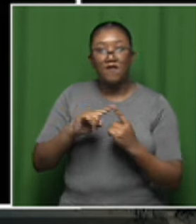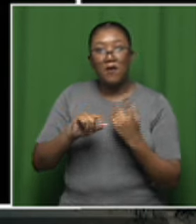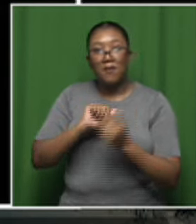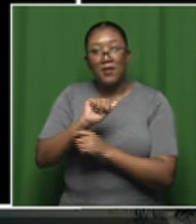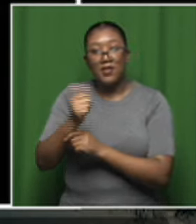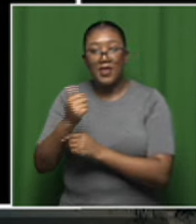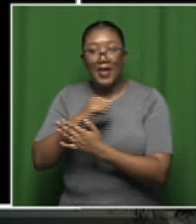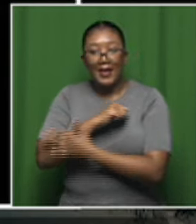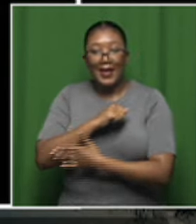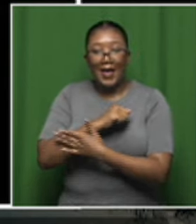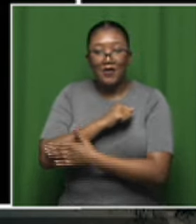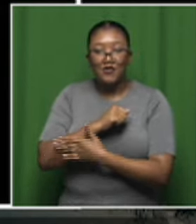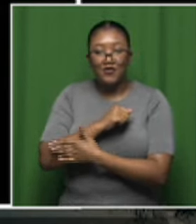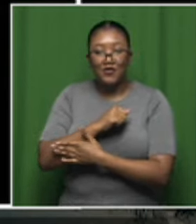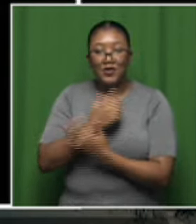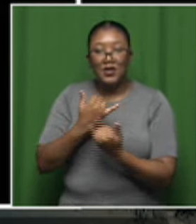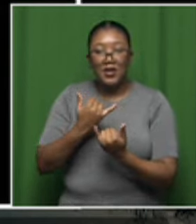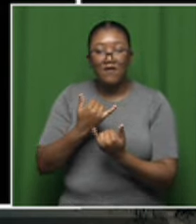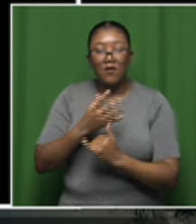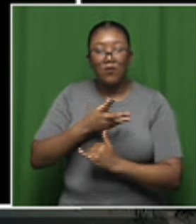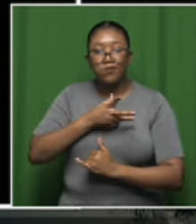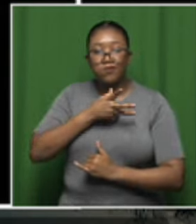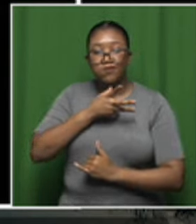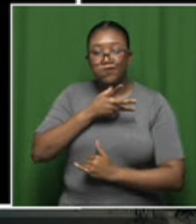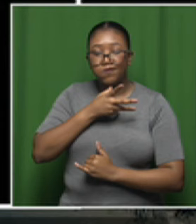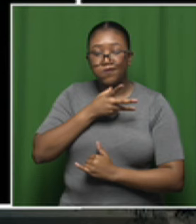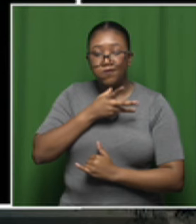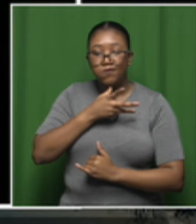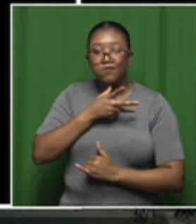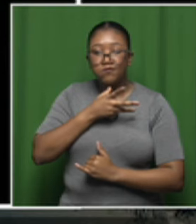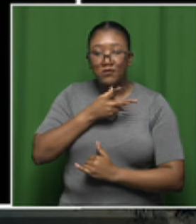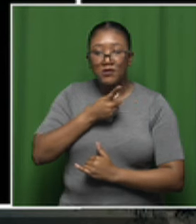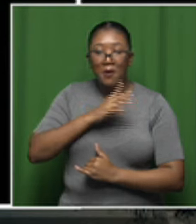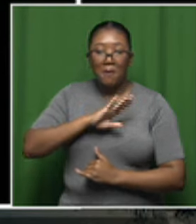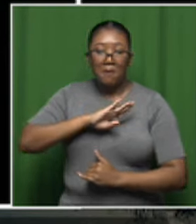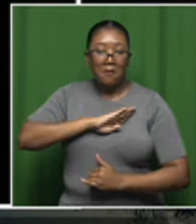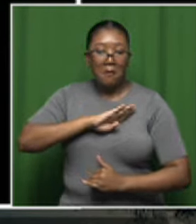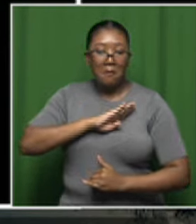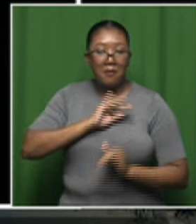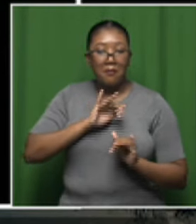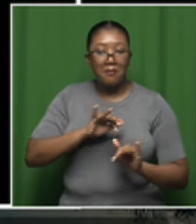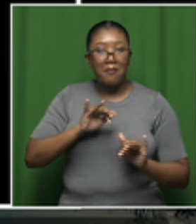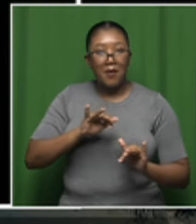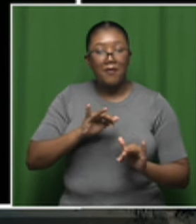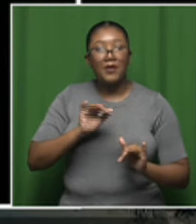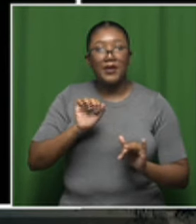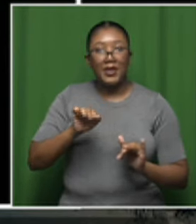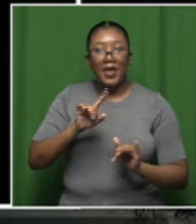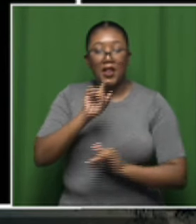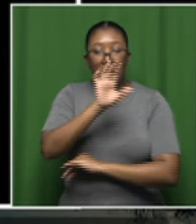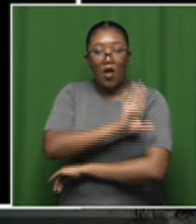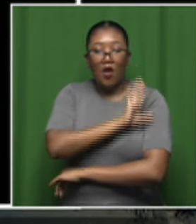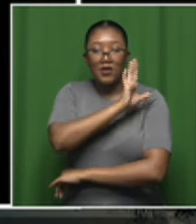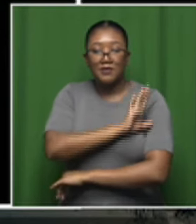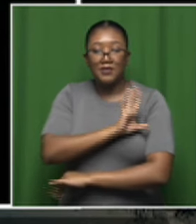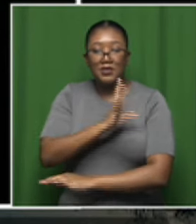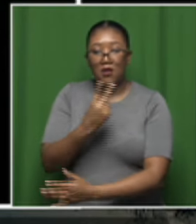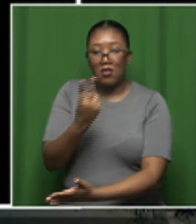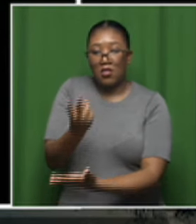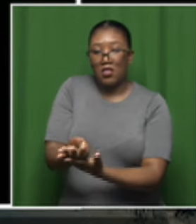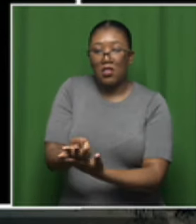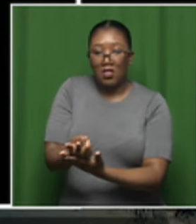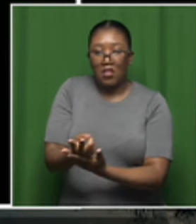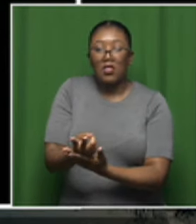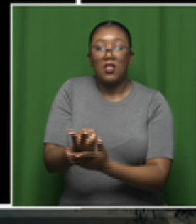these countries where they have large number of refugees, they do have these hospitals where they